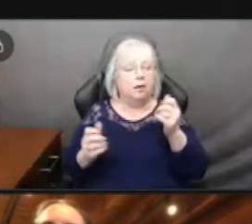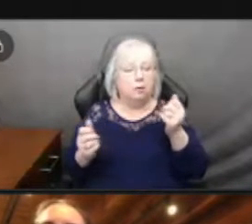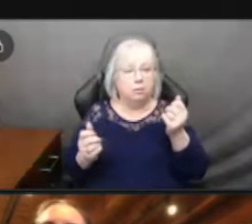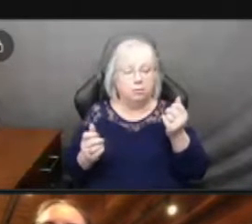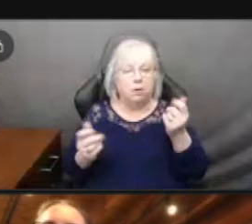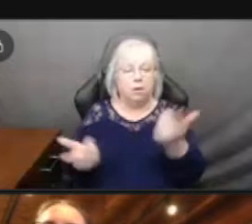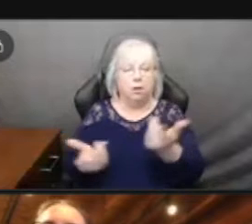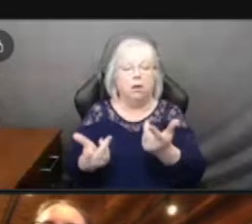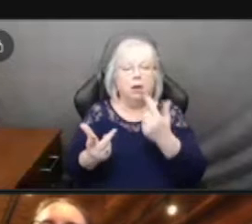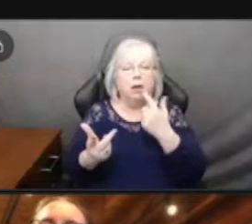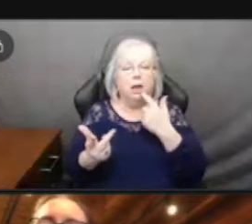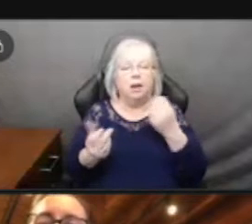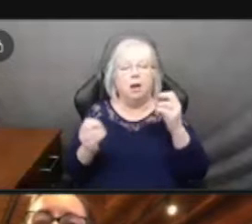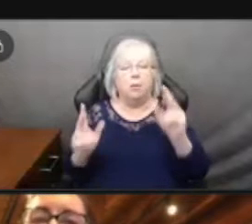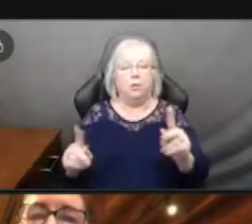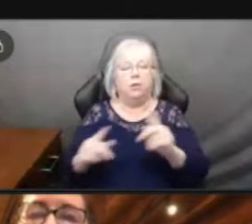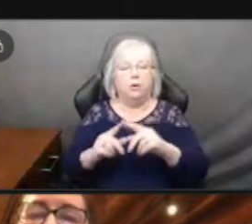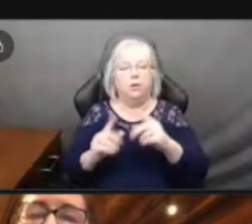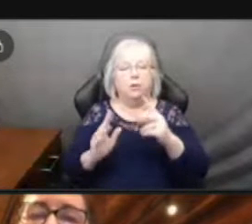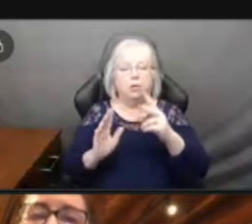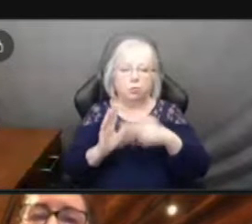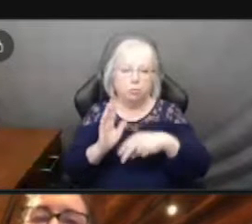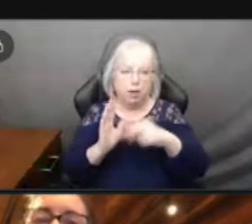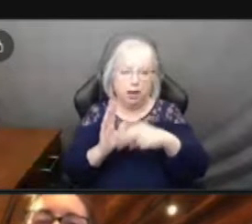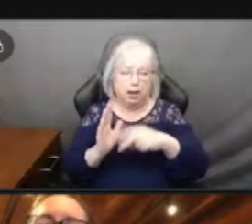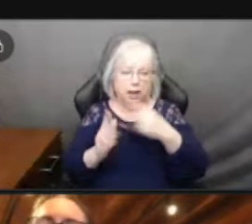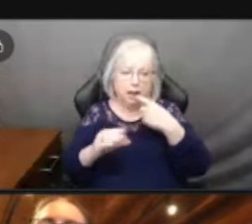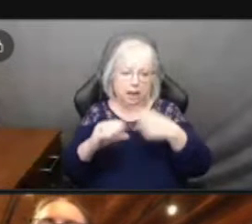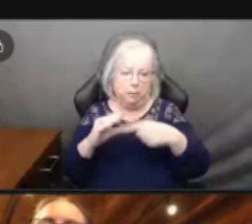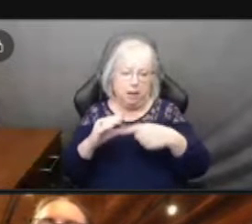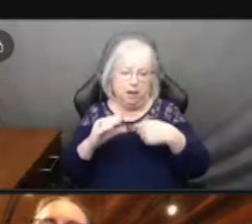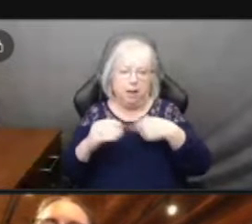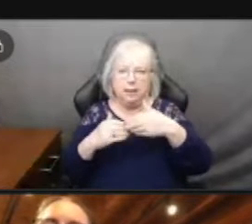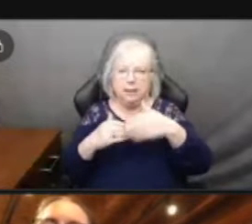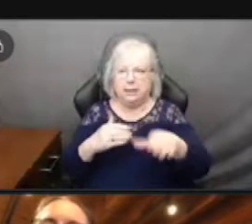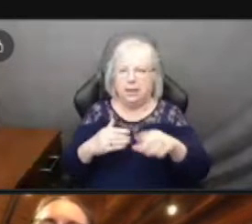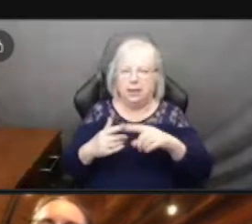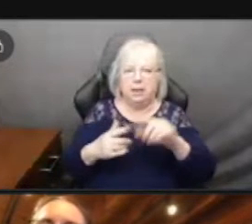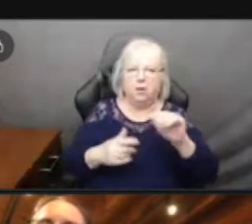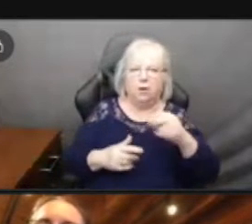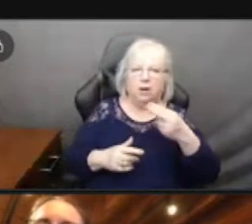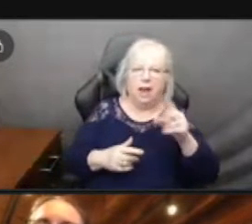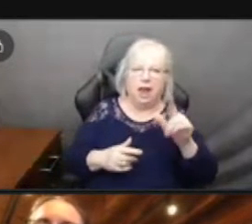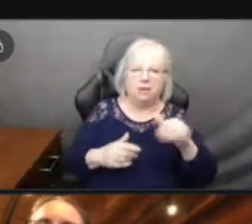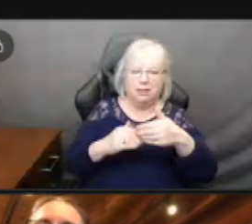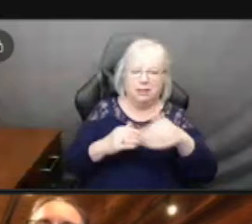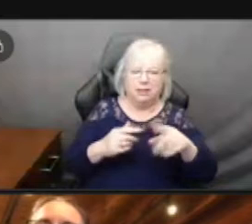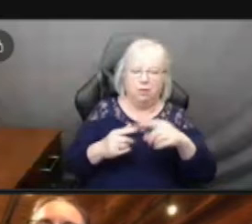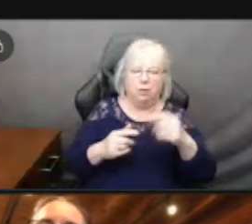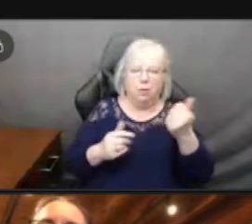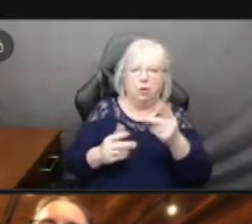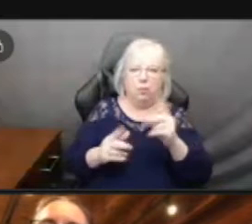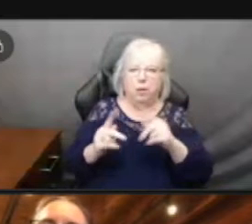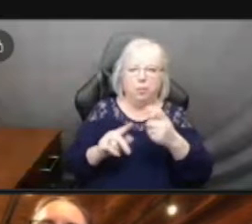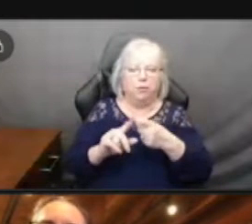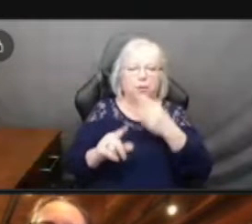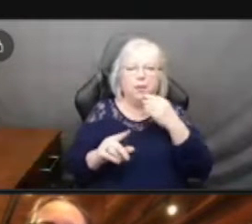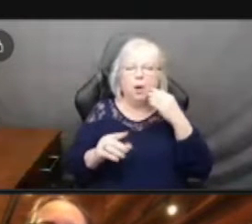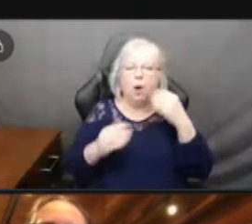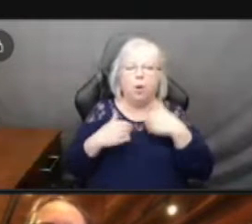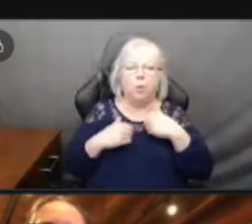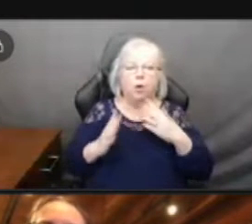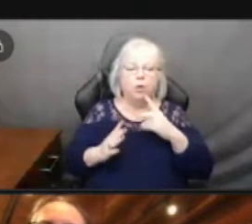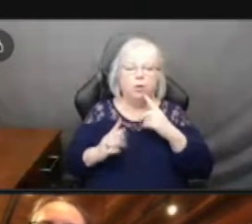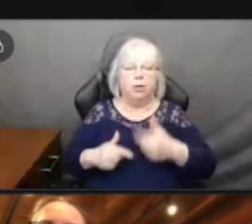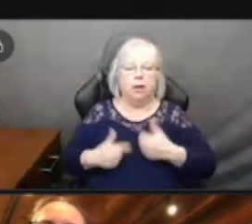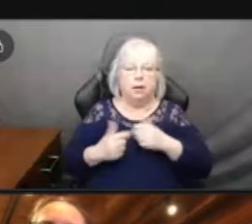sent, or that I apologize that Ashley sent to everybody today from the homeowner who lives